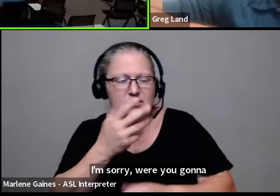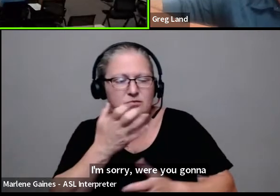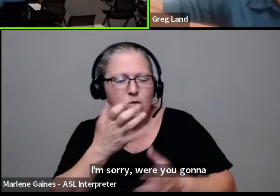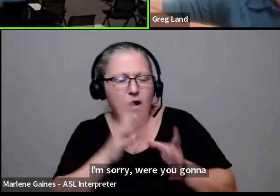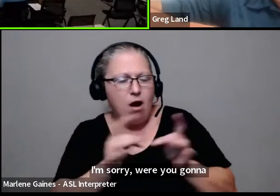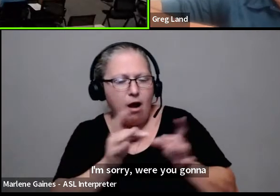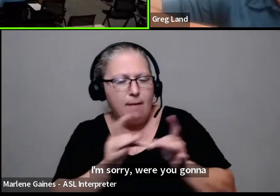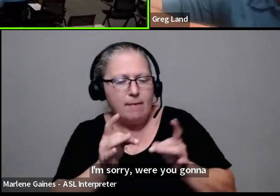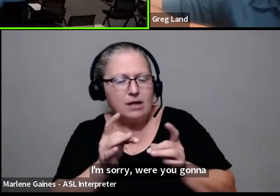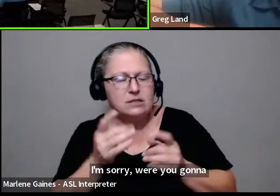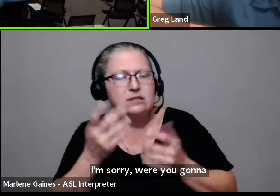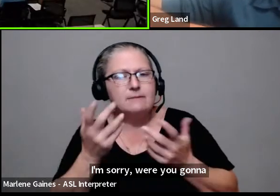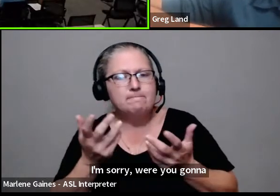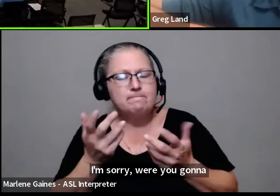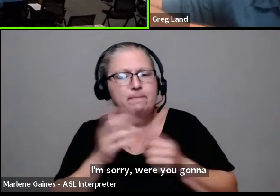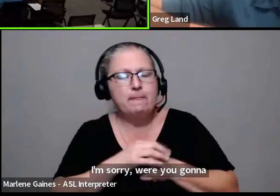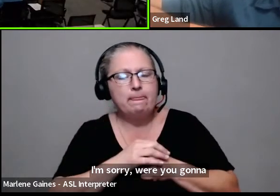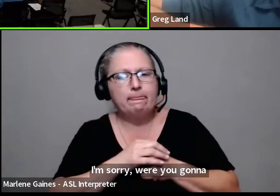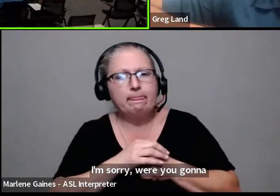and